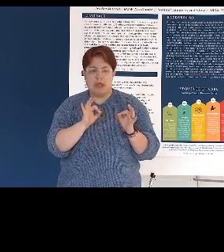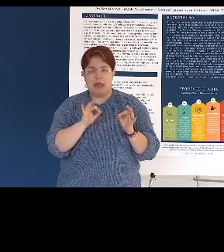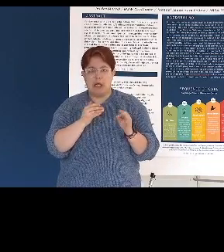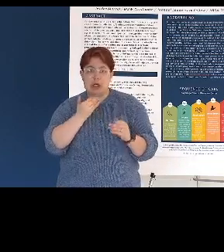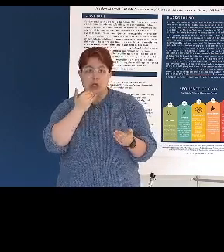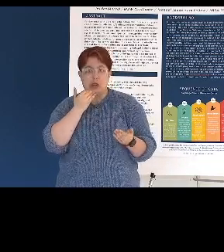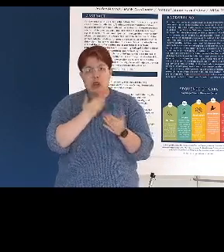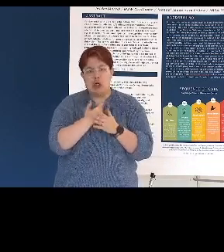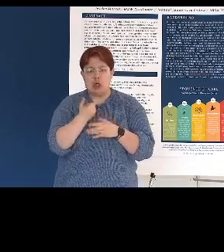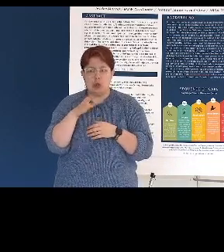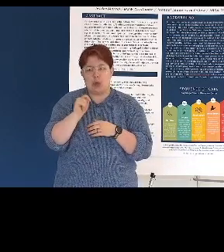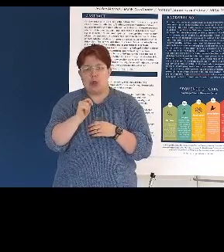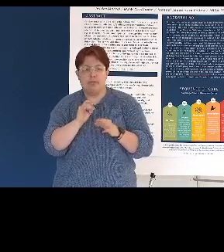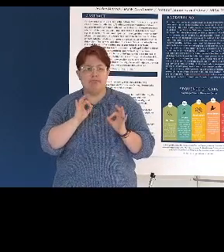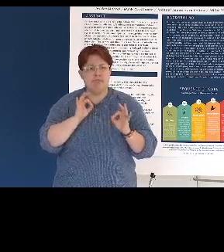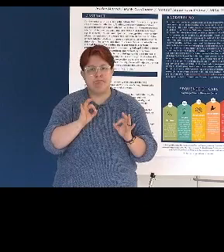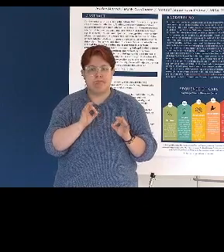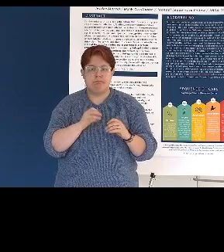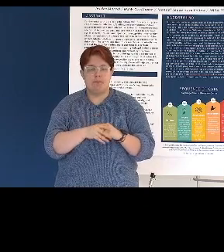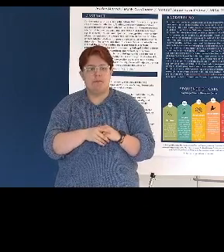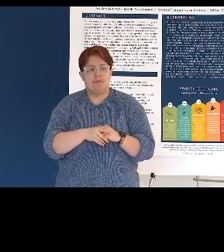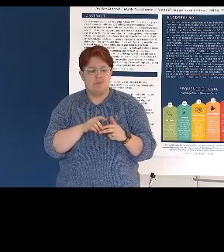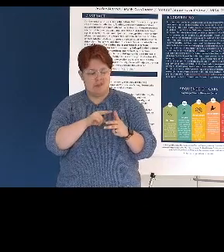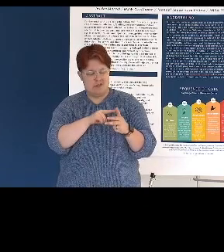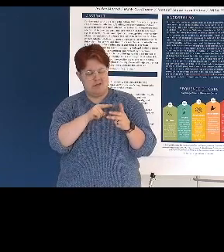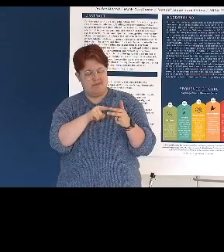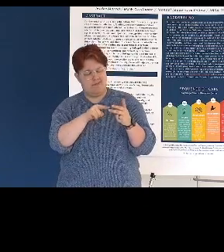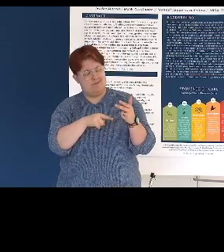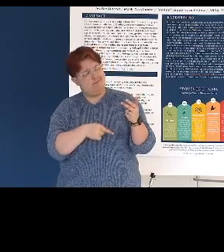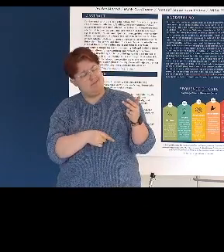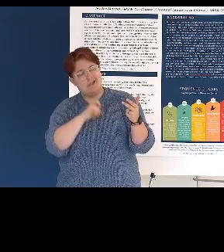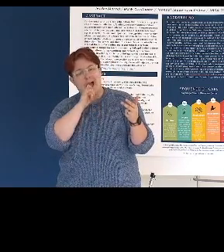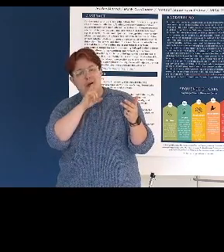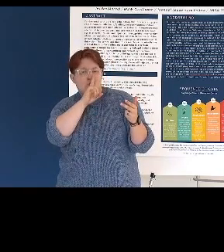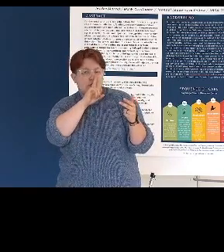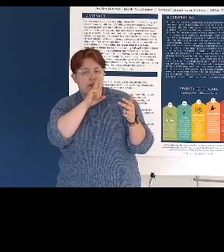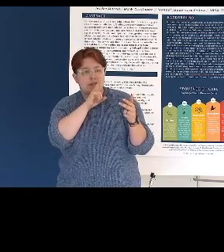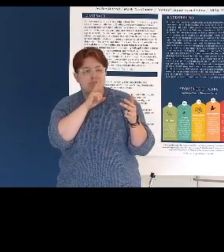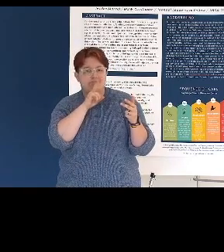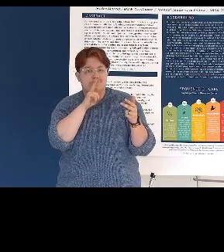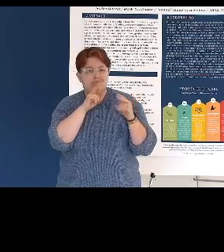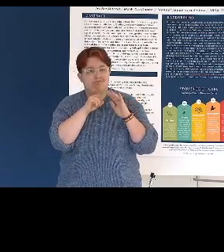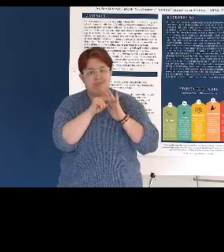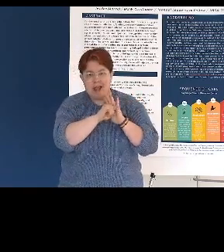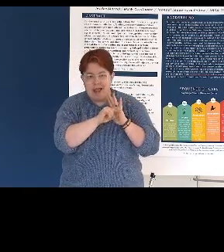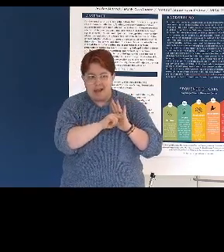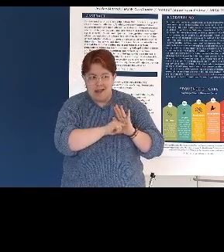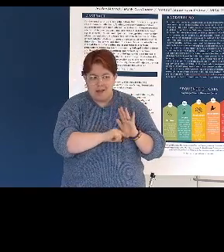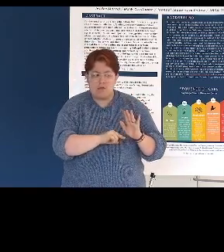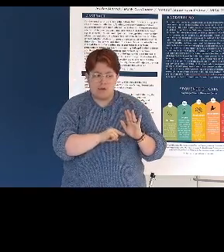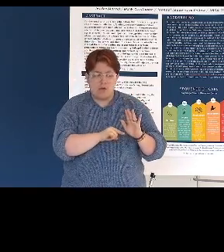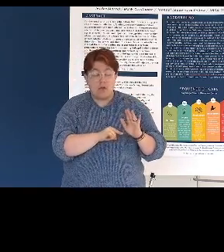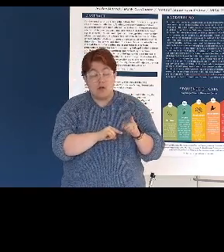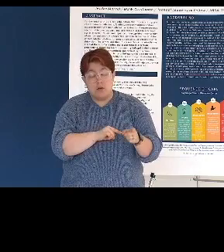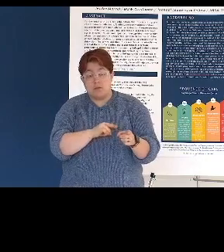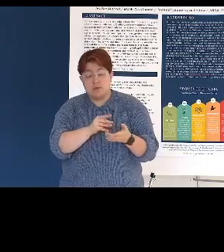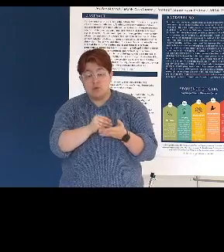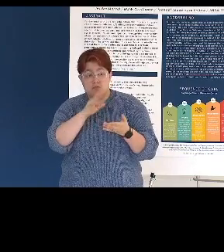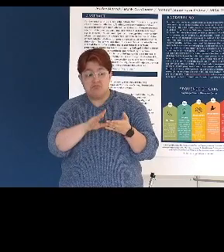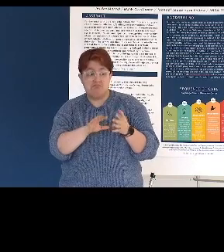grit. And so none of these things are inherently negative, and they've actually been very helpful for some